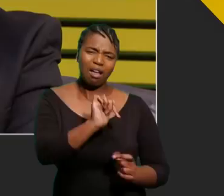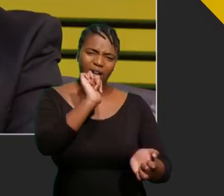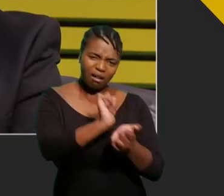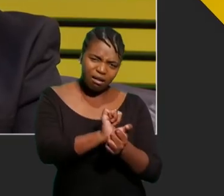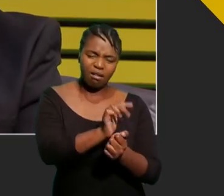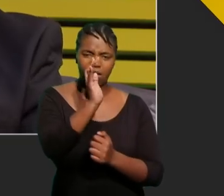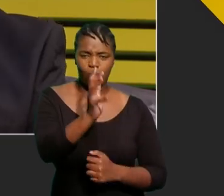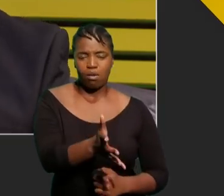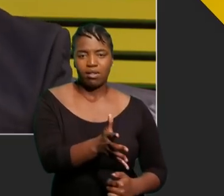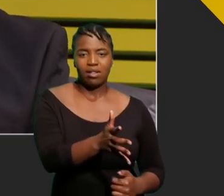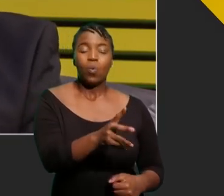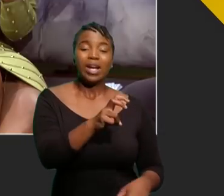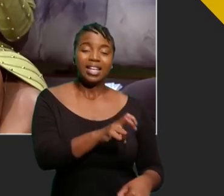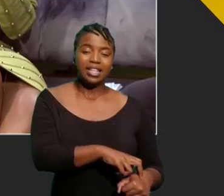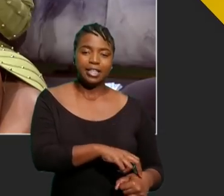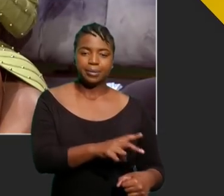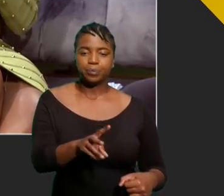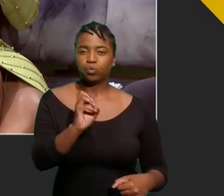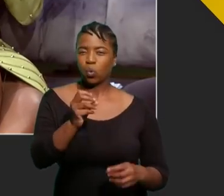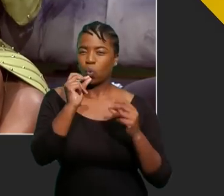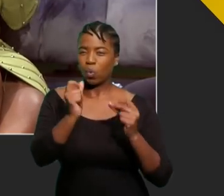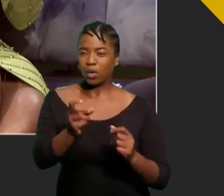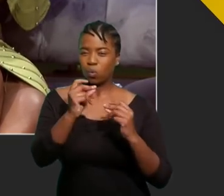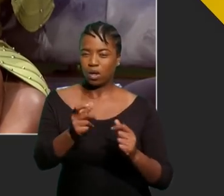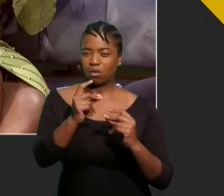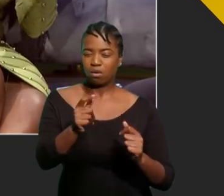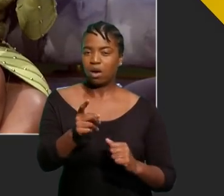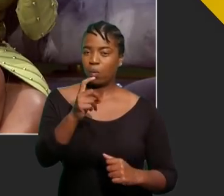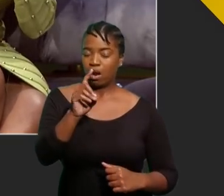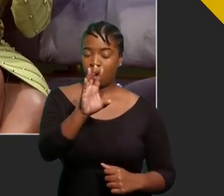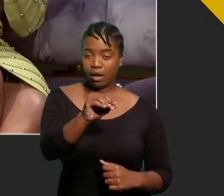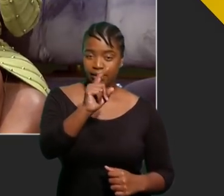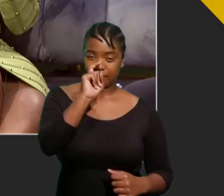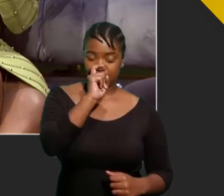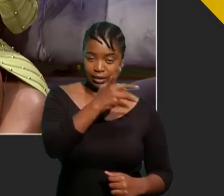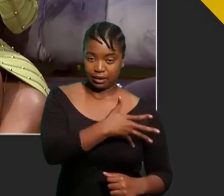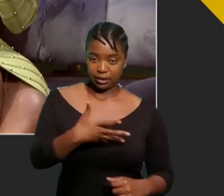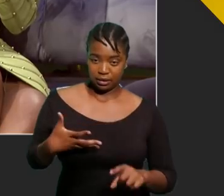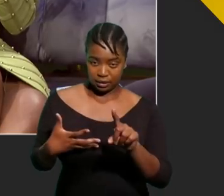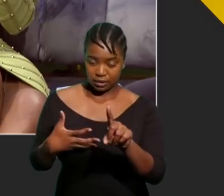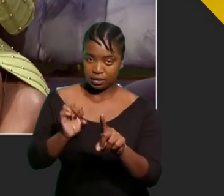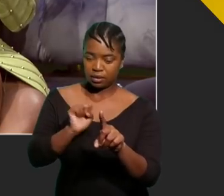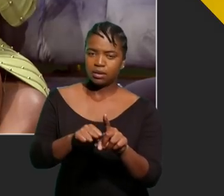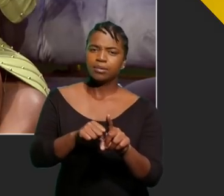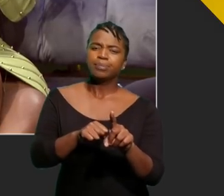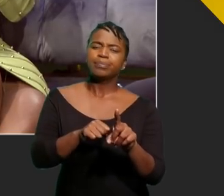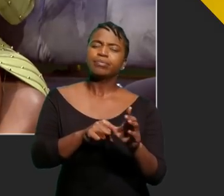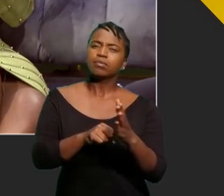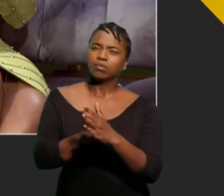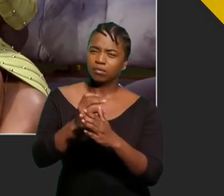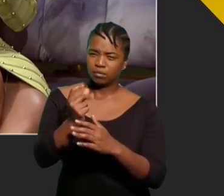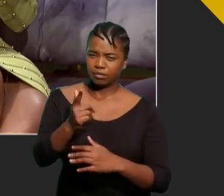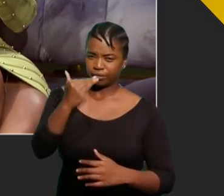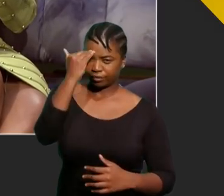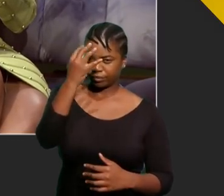evidence. That is what we need. Hendrik, I just want to ask you quickly, mm. I really want to get Sisna Lady mm. and get a social perspective. And I know